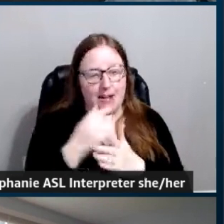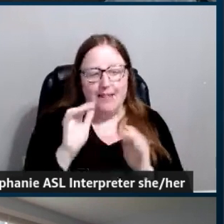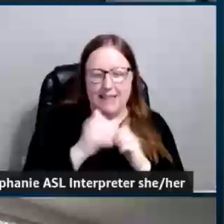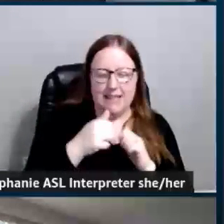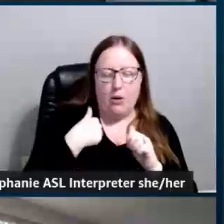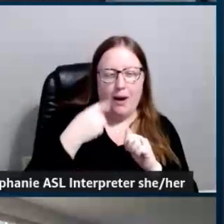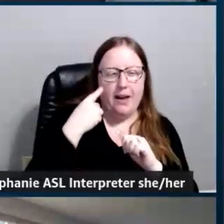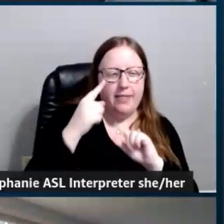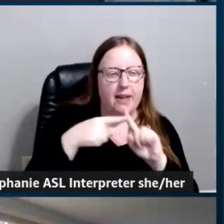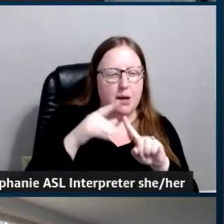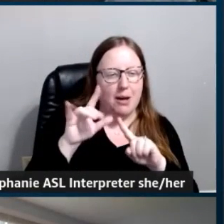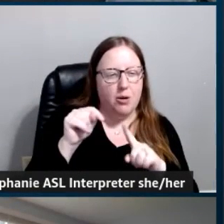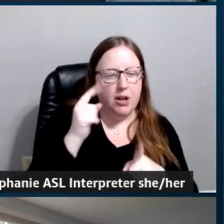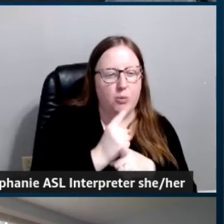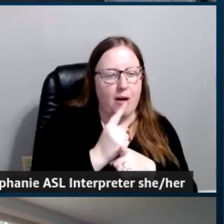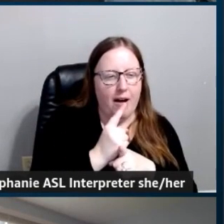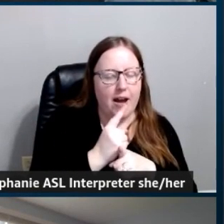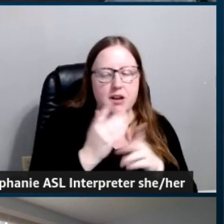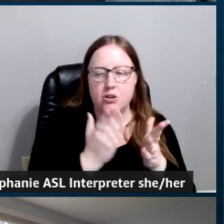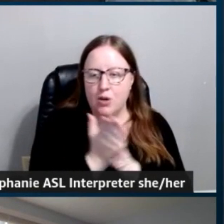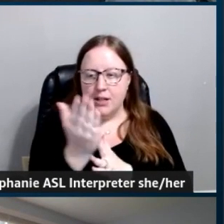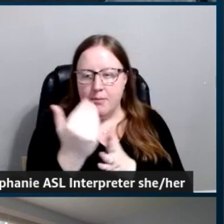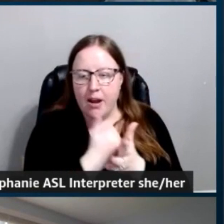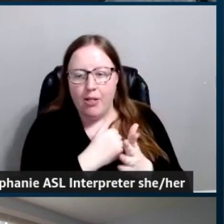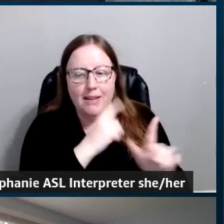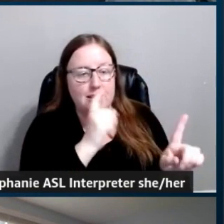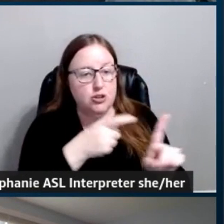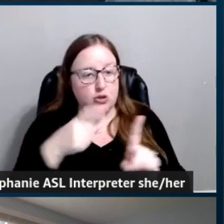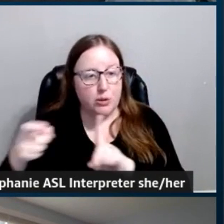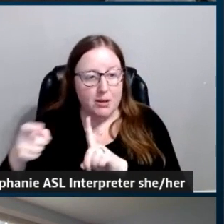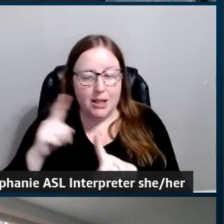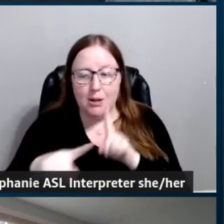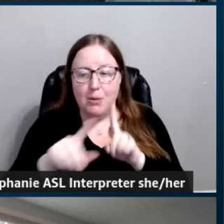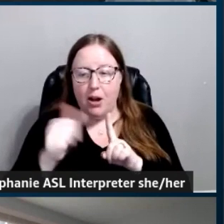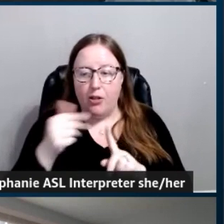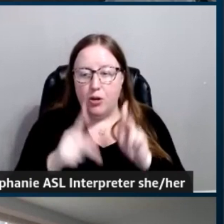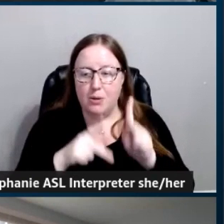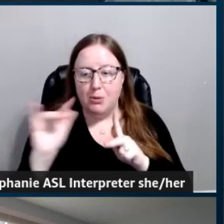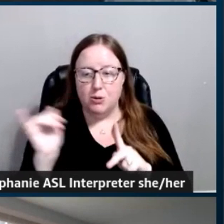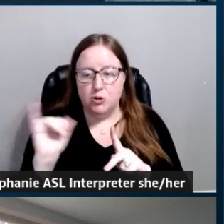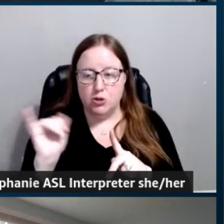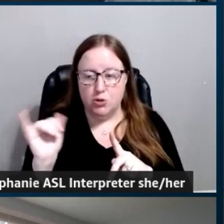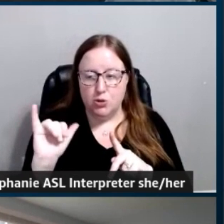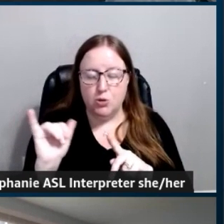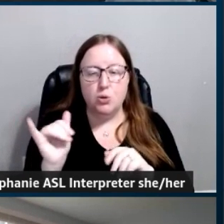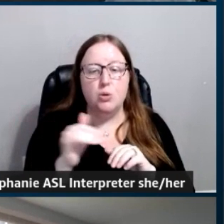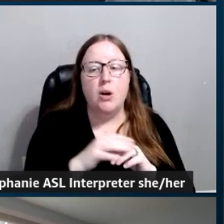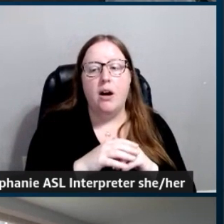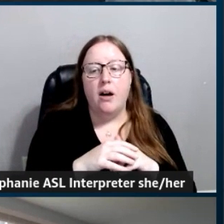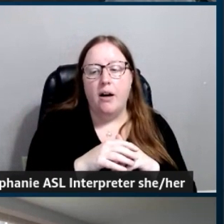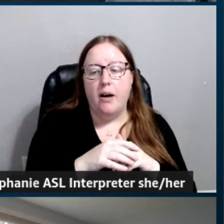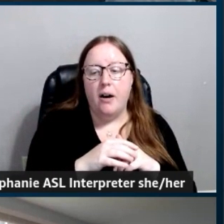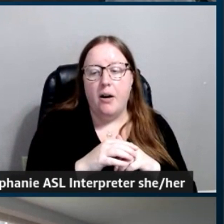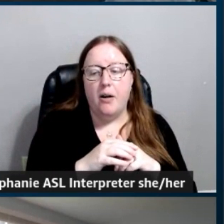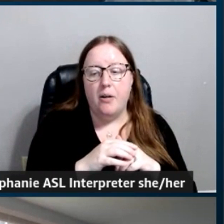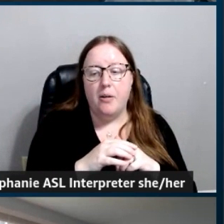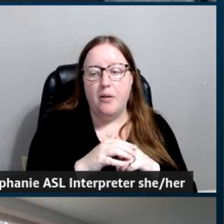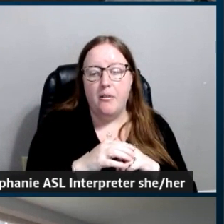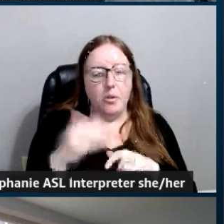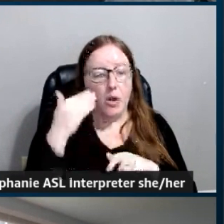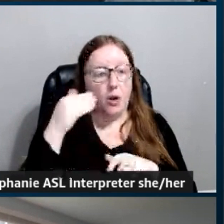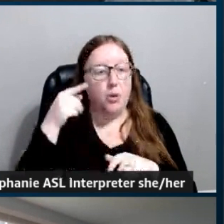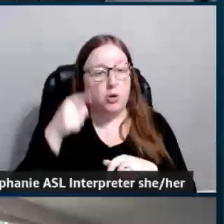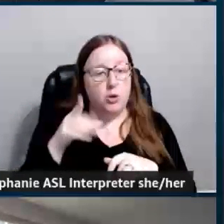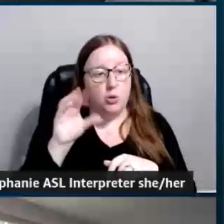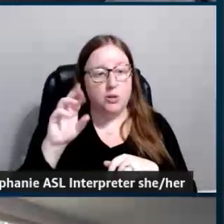think of it, Laith, right? Because it's transparently distributed, but it also gives other people accountability. We know that you as a